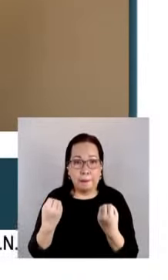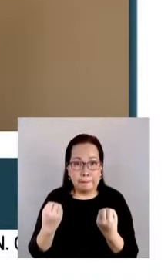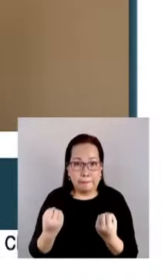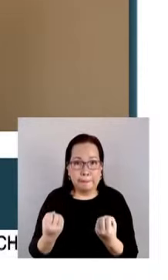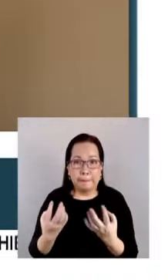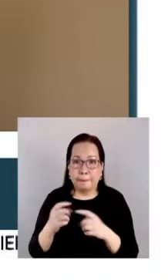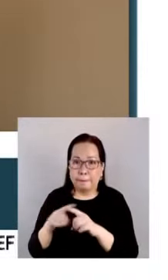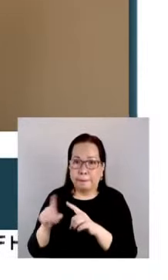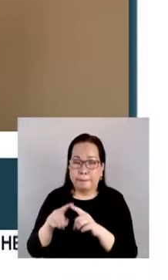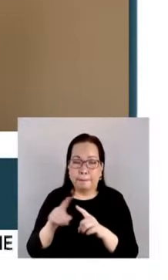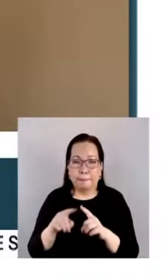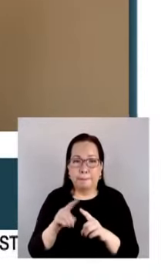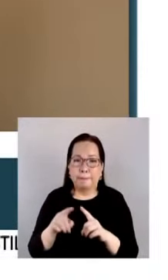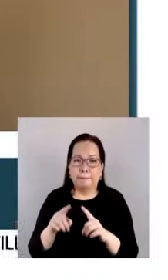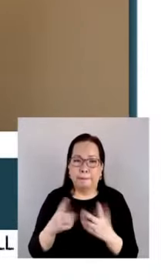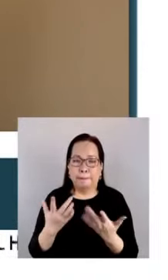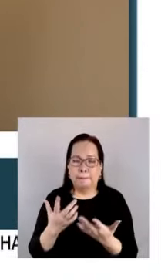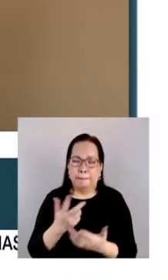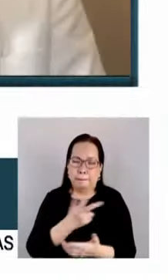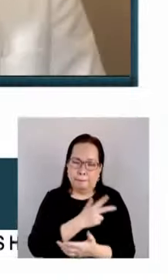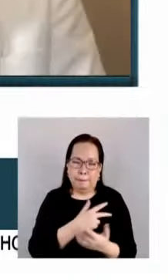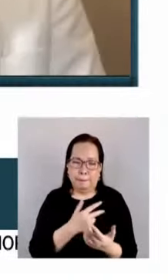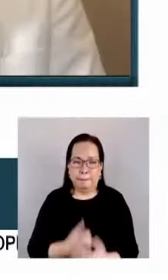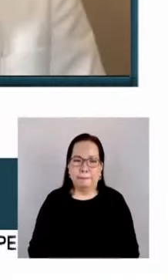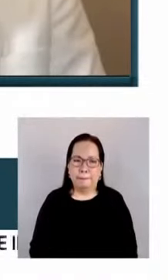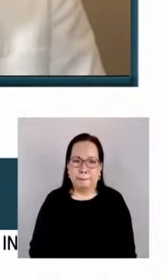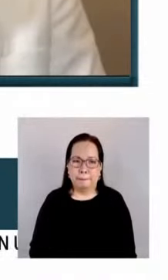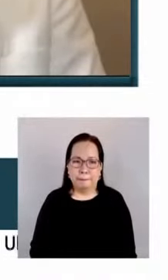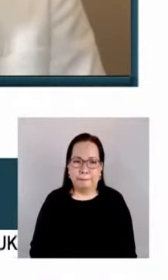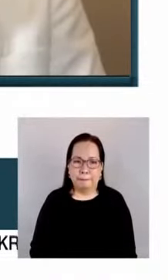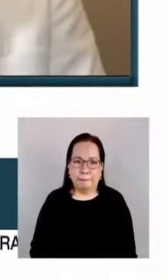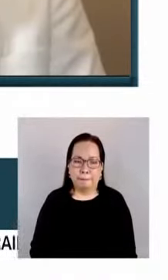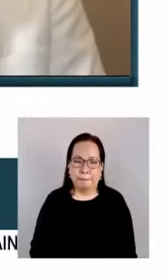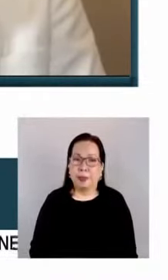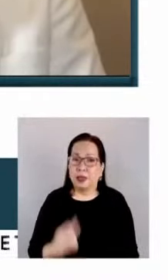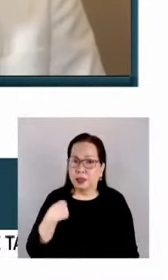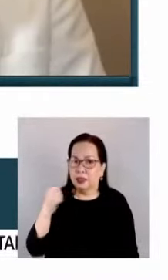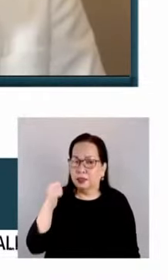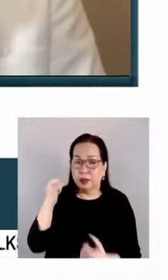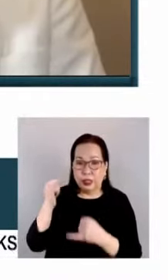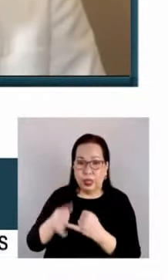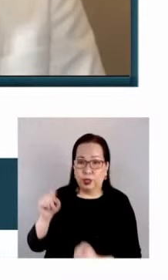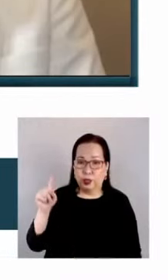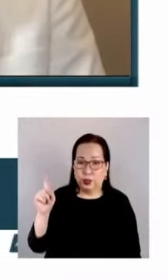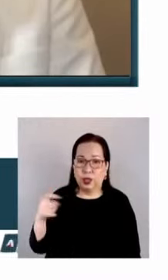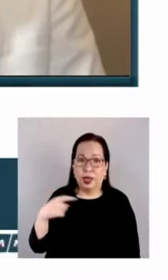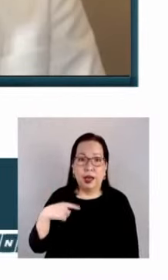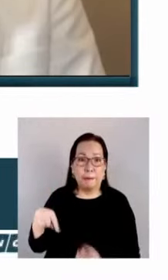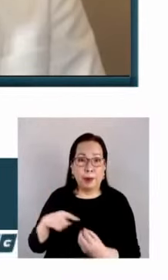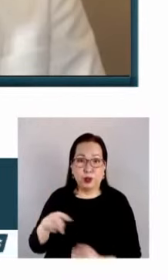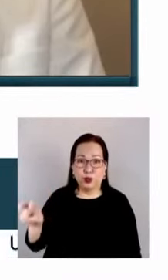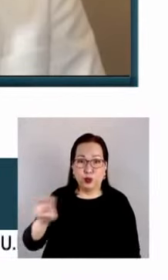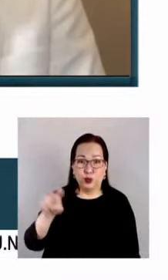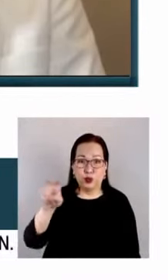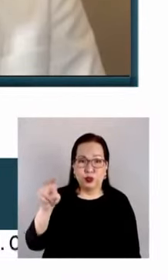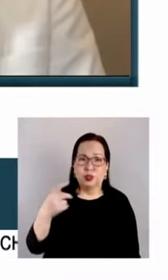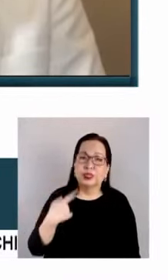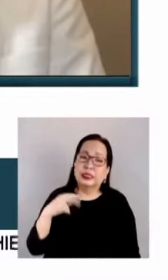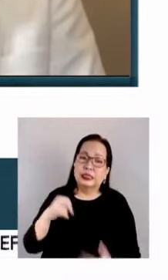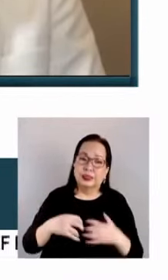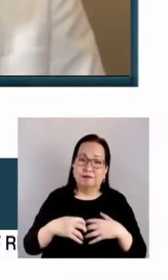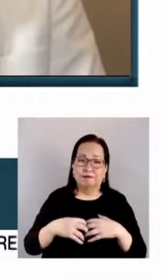agents, Carmina. Mm-hmm. But as you know, Dr. Solante, as a final question, the tourism industry is in dire need as